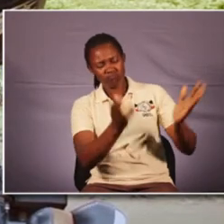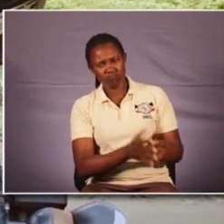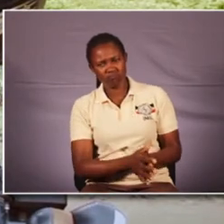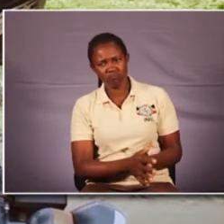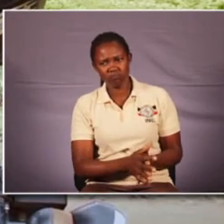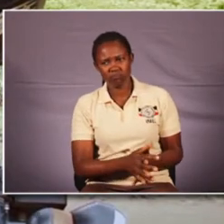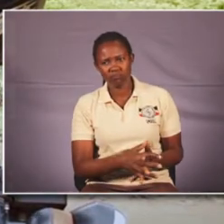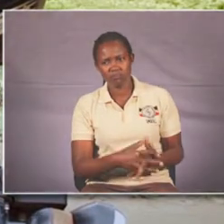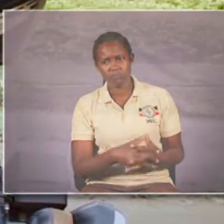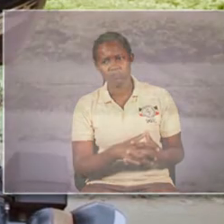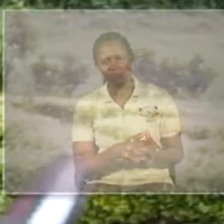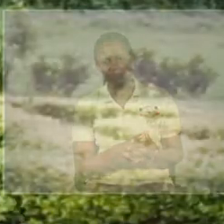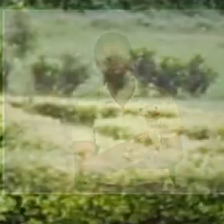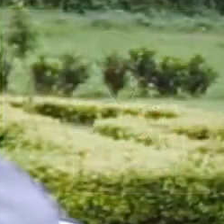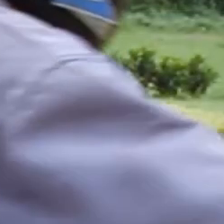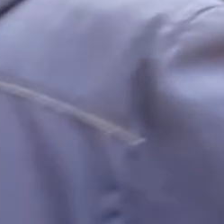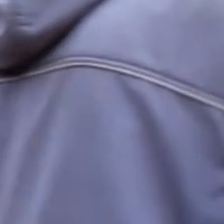Hey.